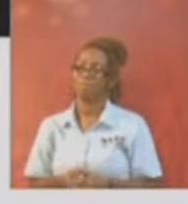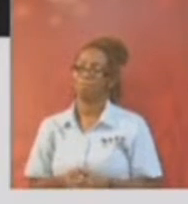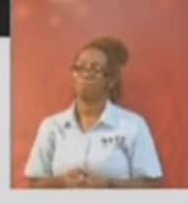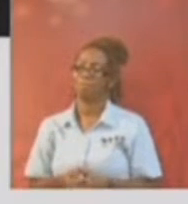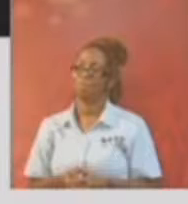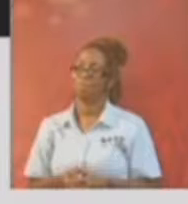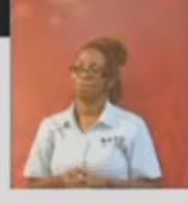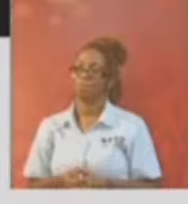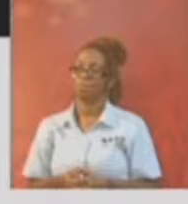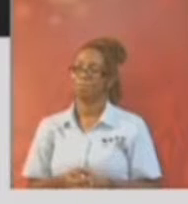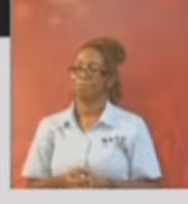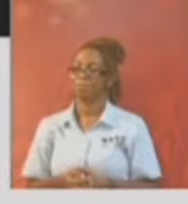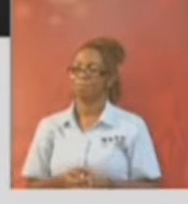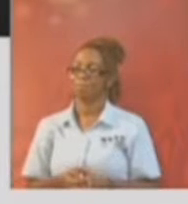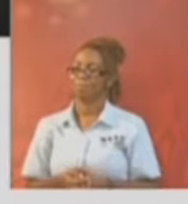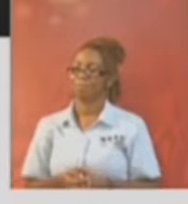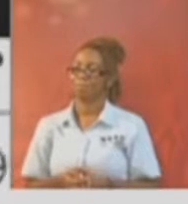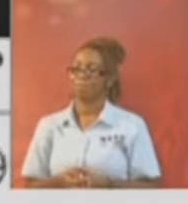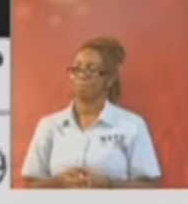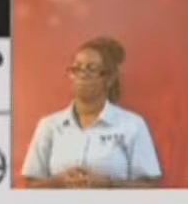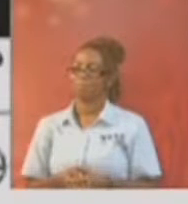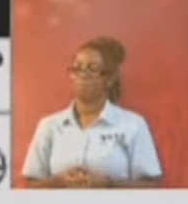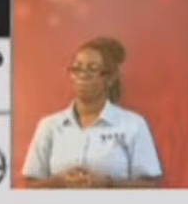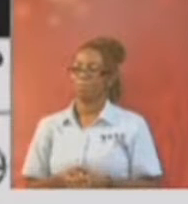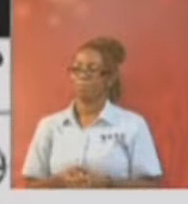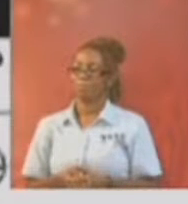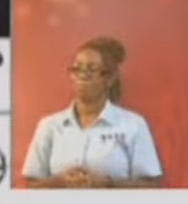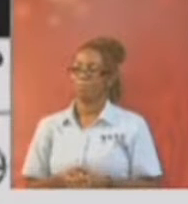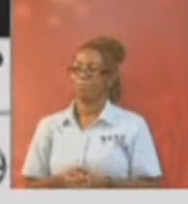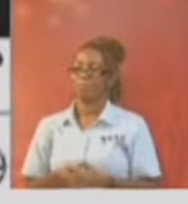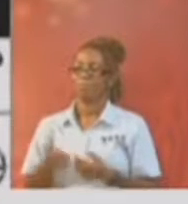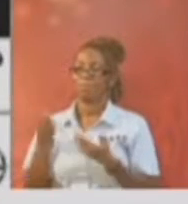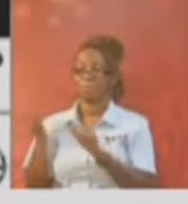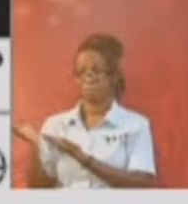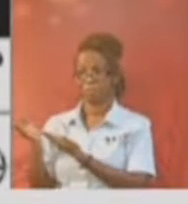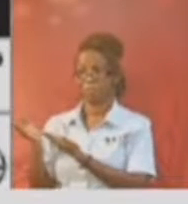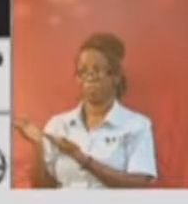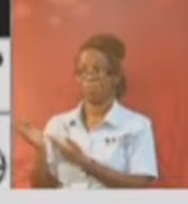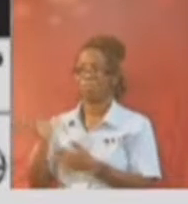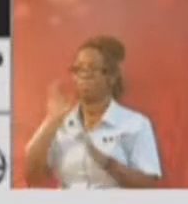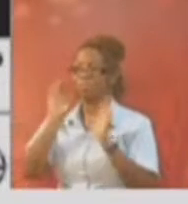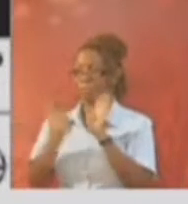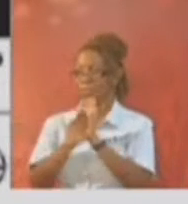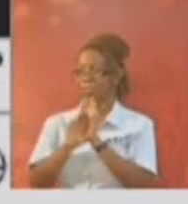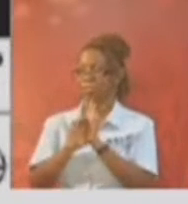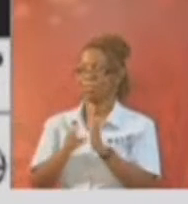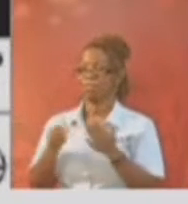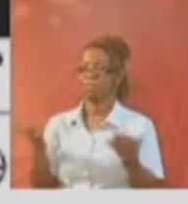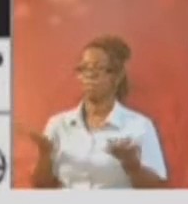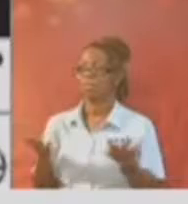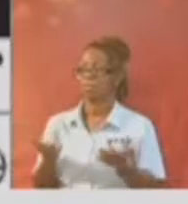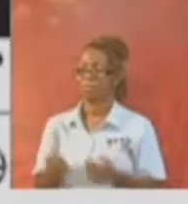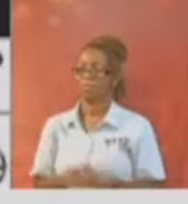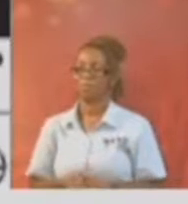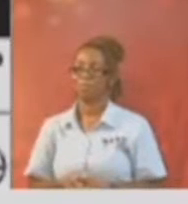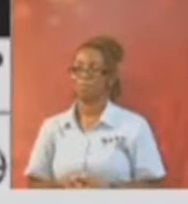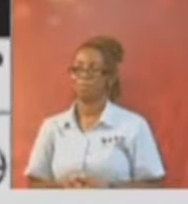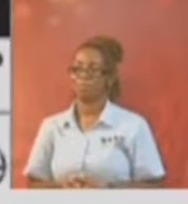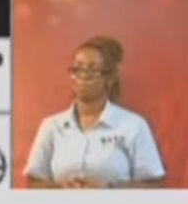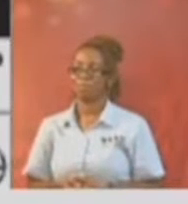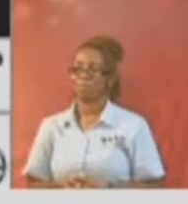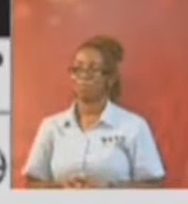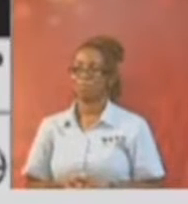of adverse outcomes. Next slide, please. Looking at the geographic distribution, we want to point out that while